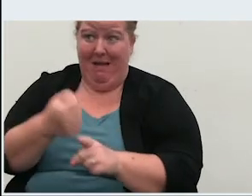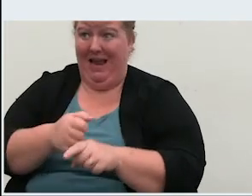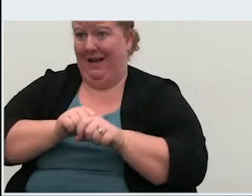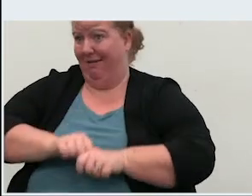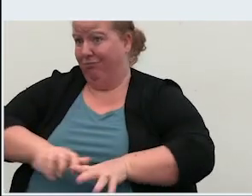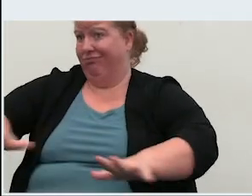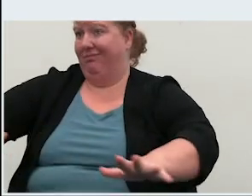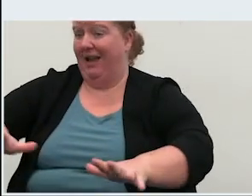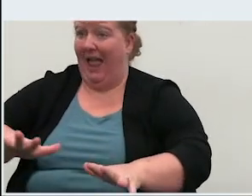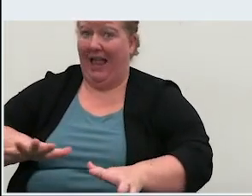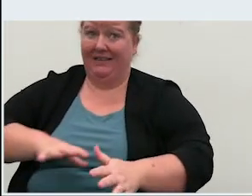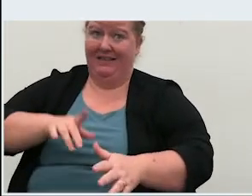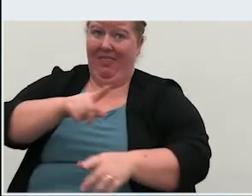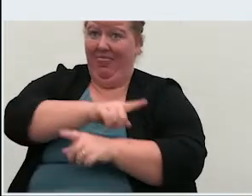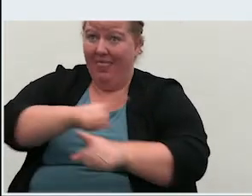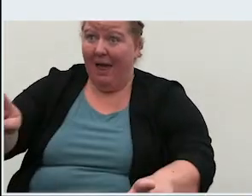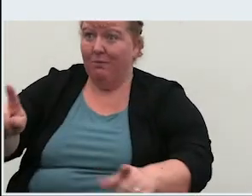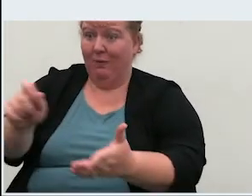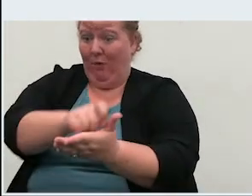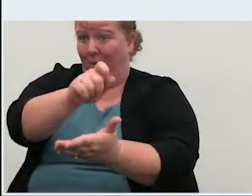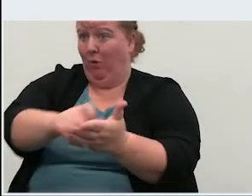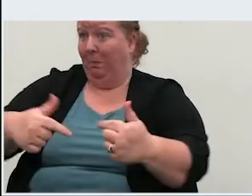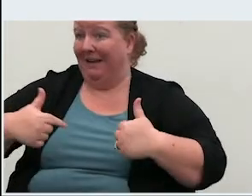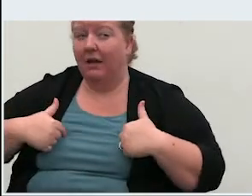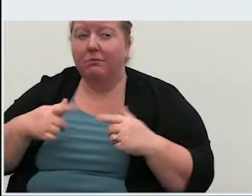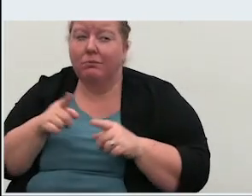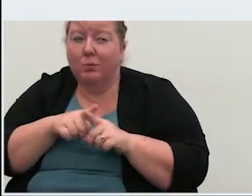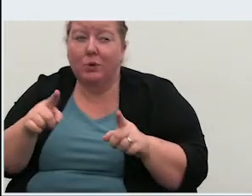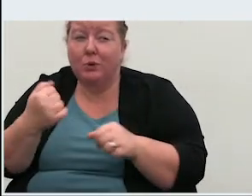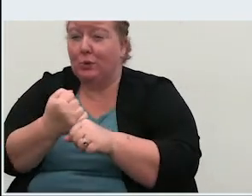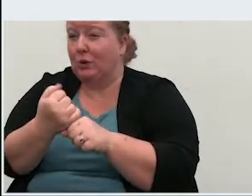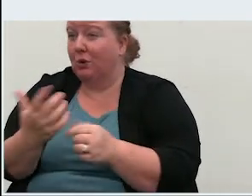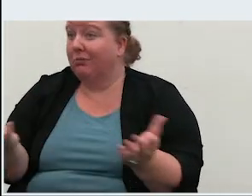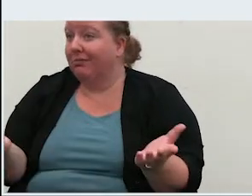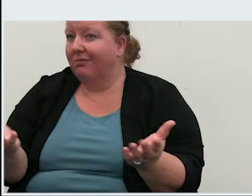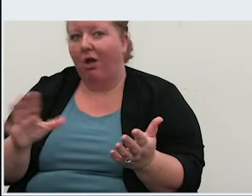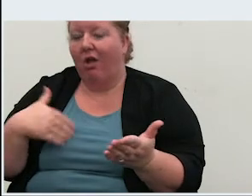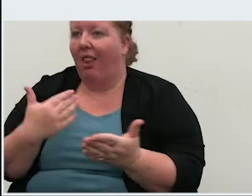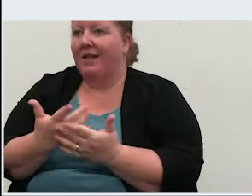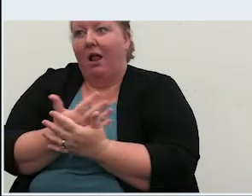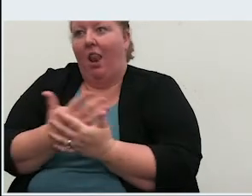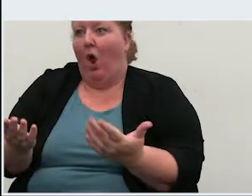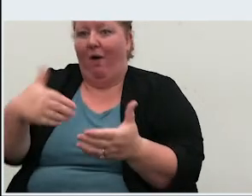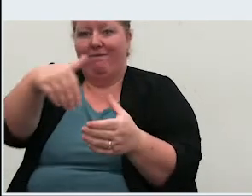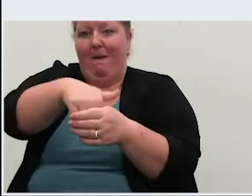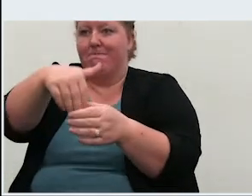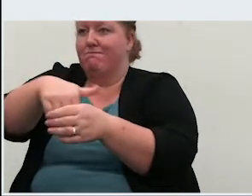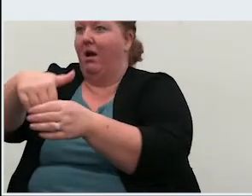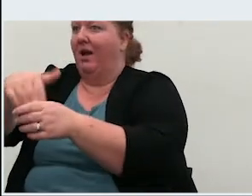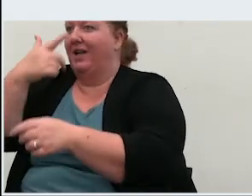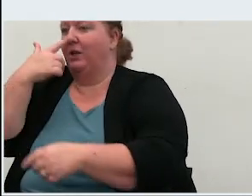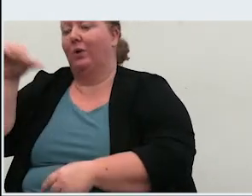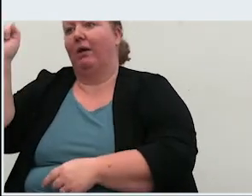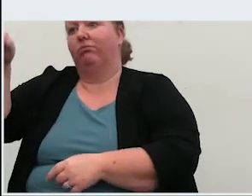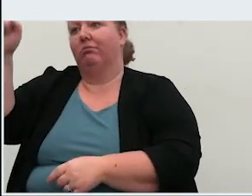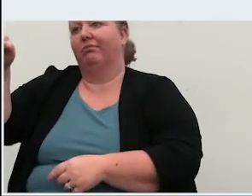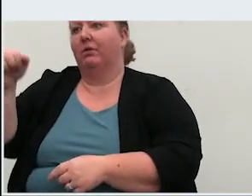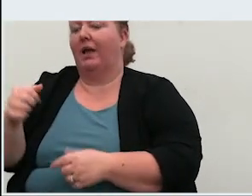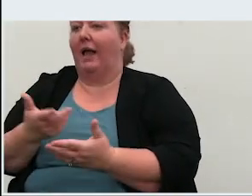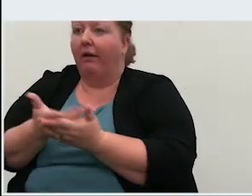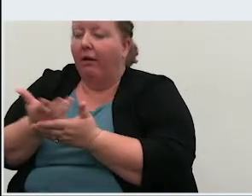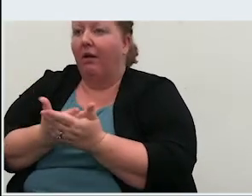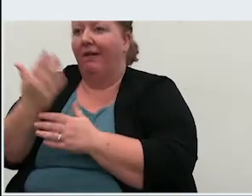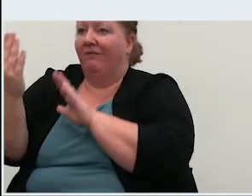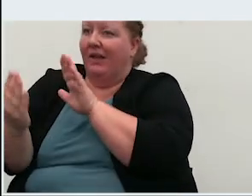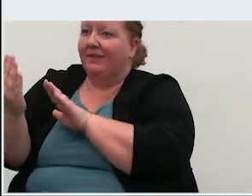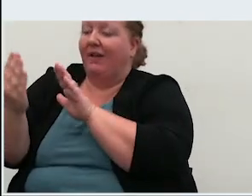them to vote for me, what would you do? I mean, unless you've got a lot of members in your party who can go and knock on doors and talk to people